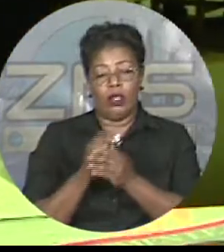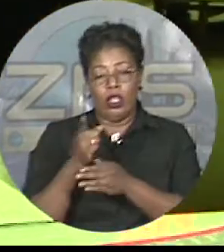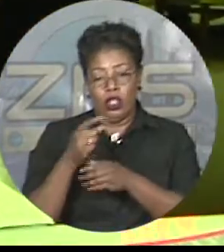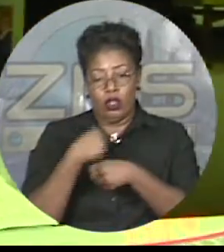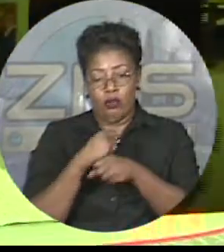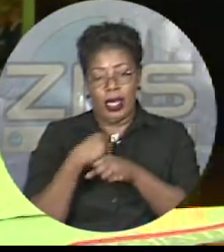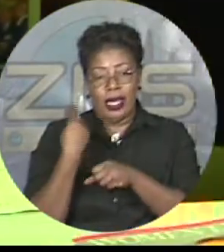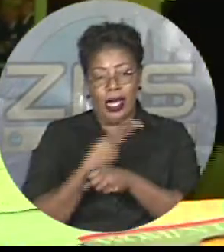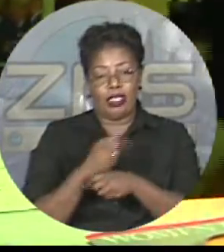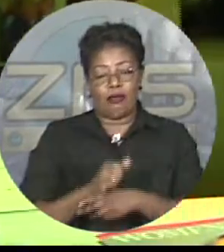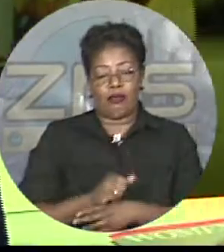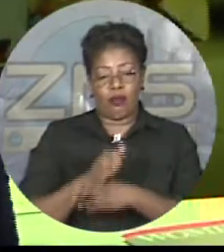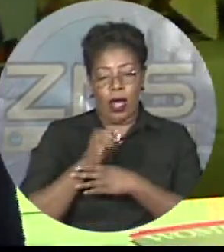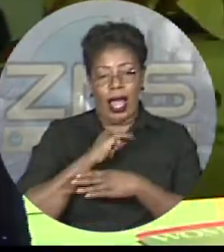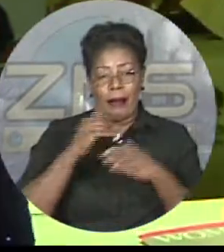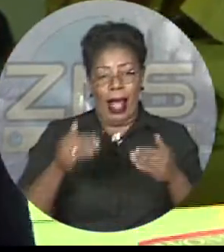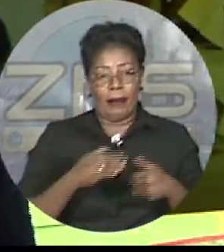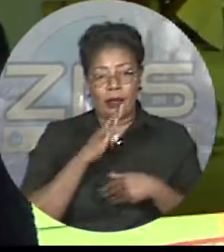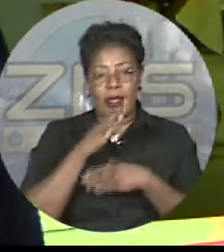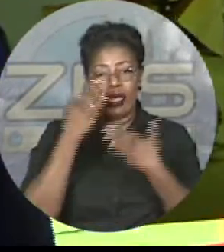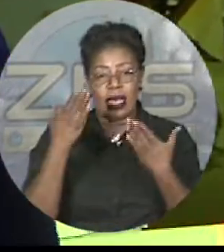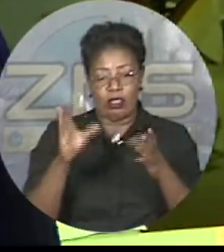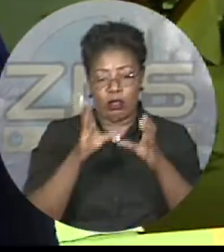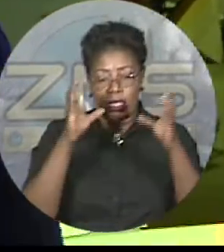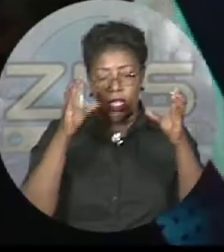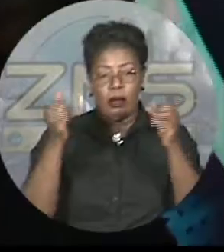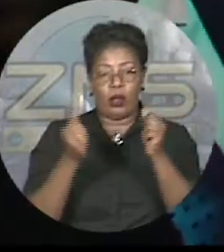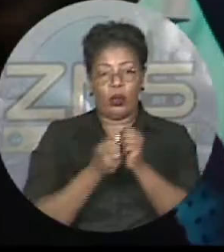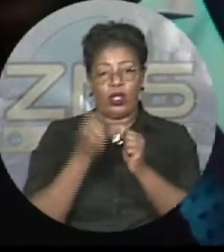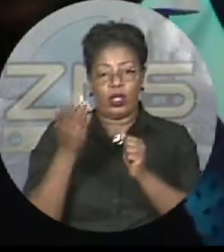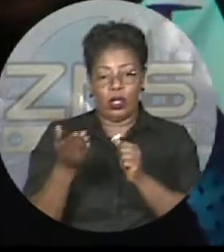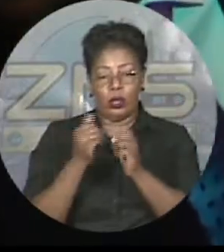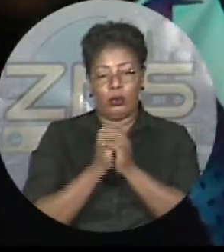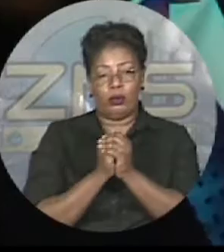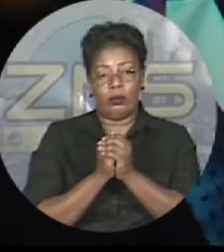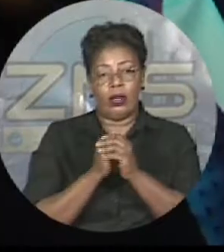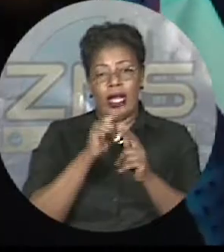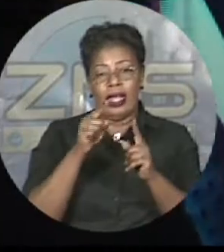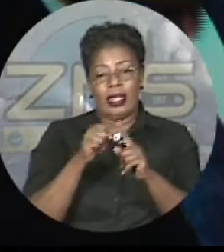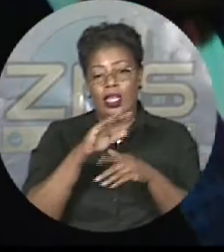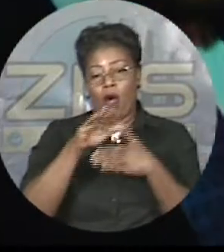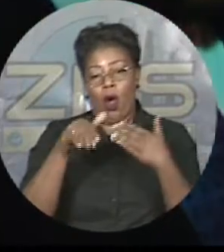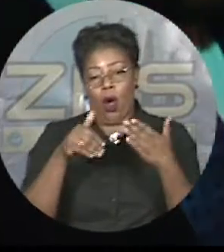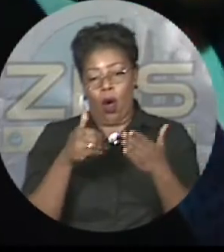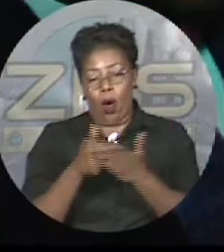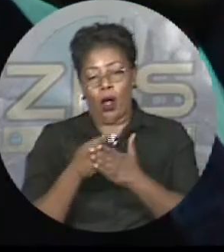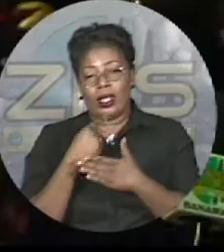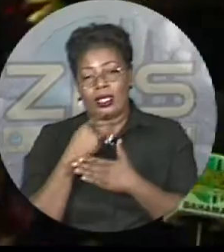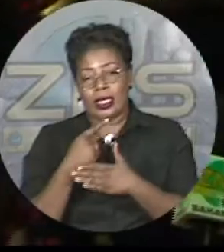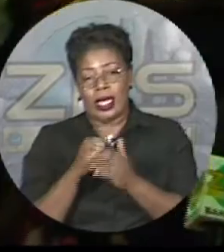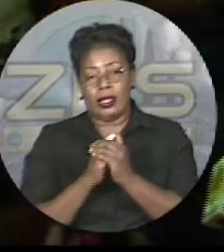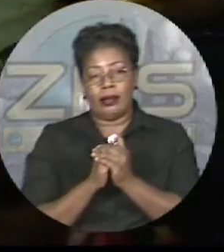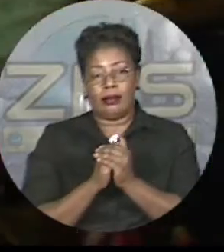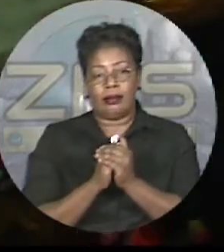proud. I am so happy to be here to celebrate with you. And then they all summed it up like